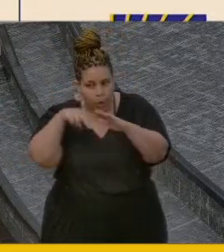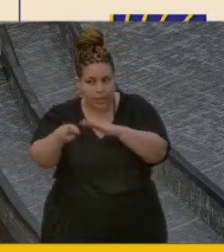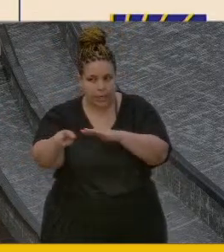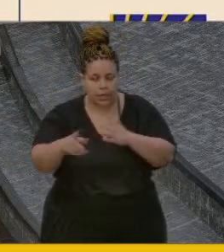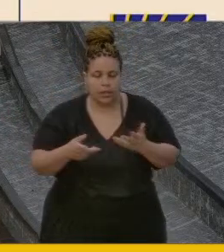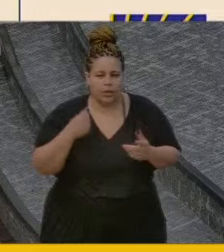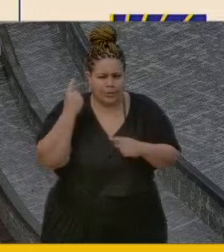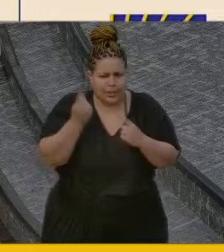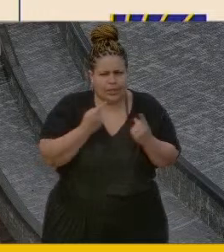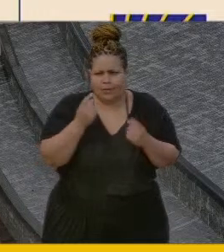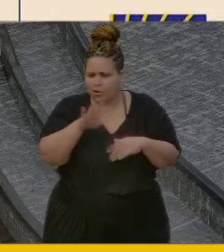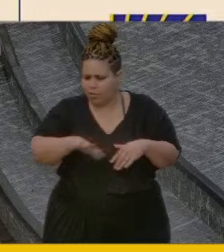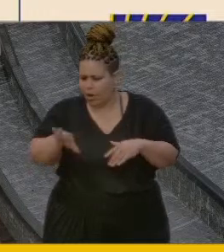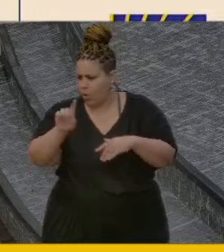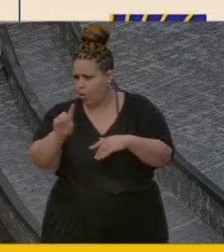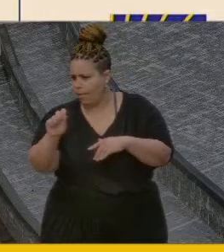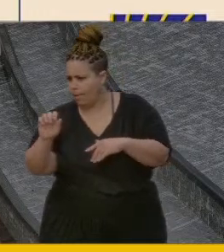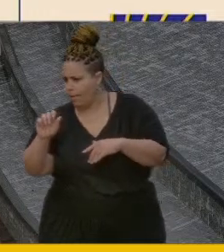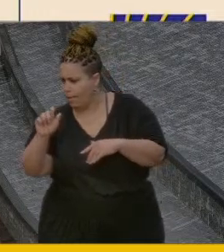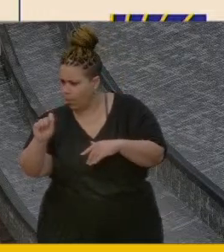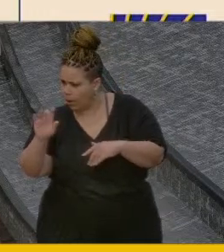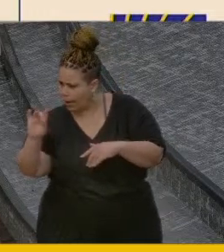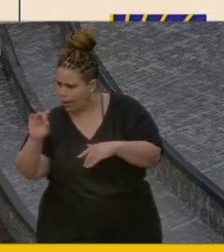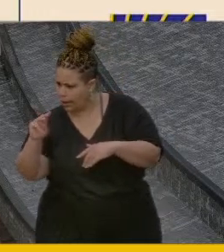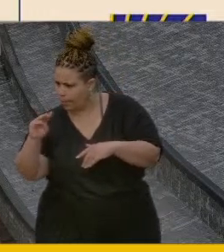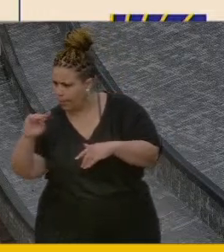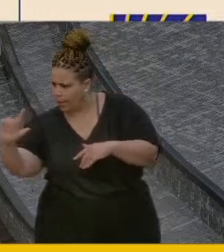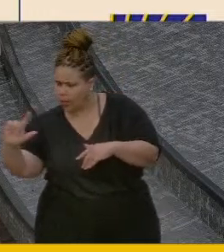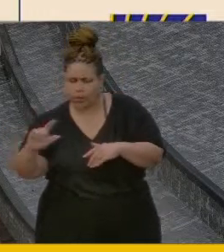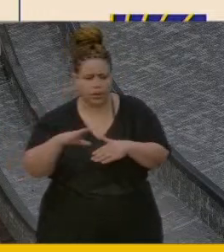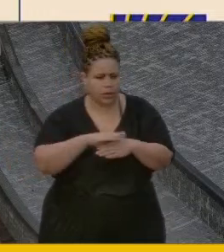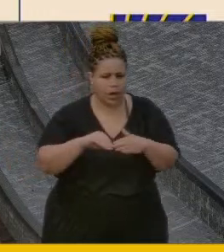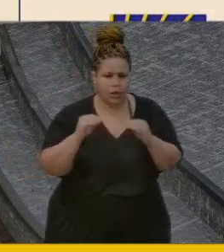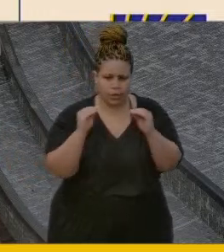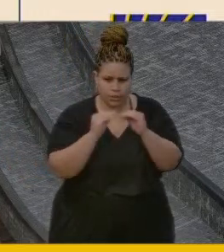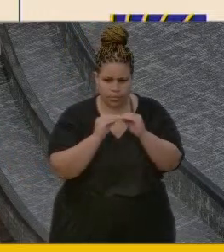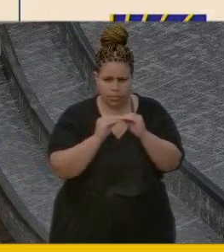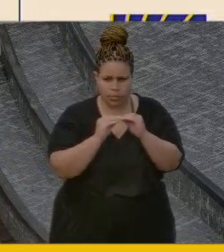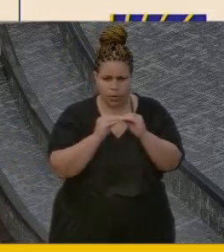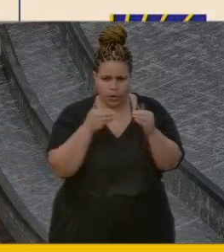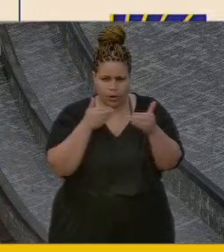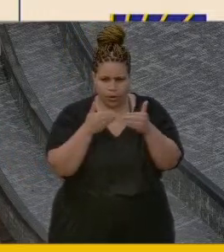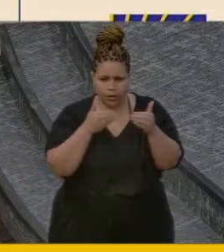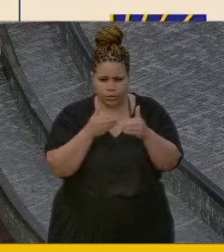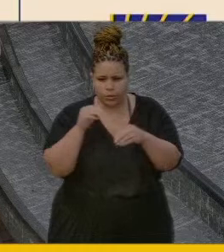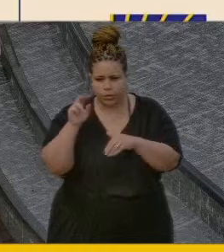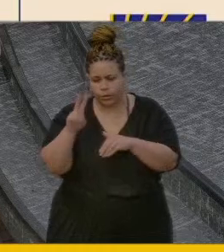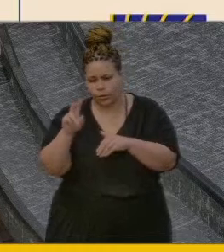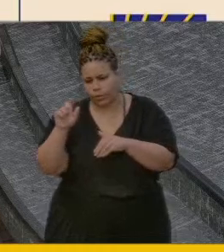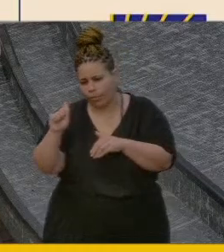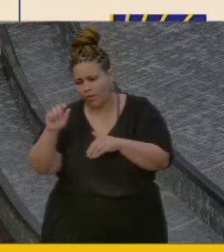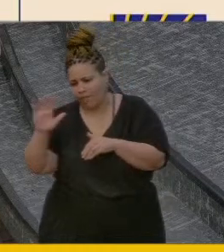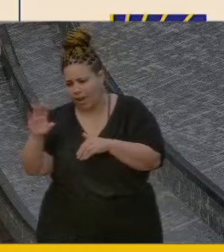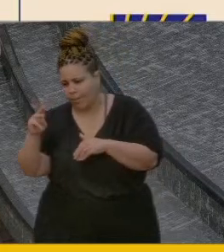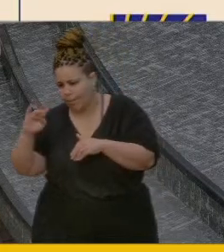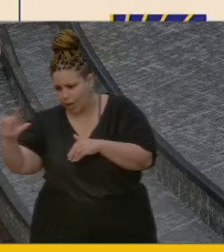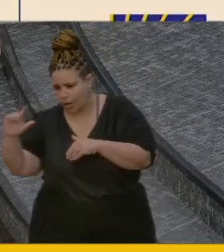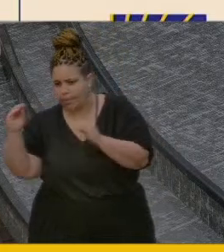around $1.8 million more. It's going to be closer to $2.4 or $2.5 million more.